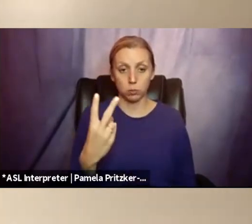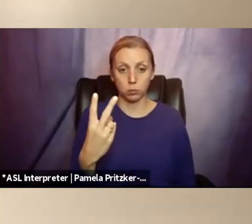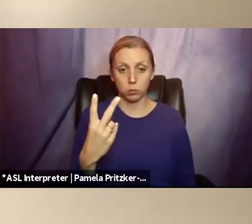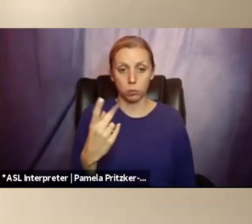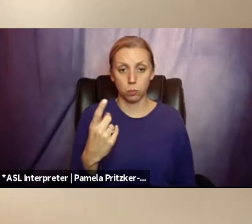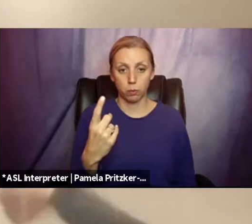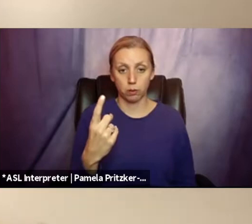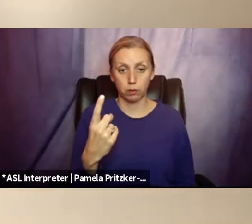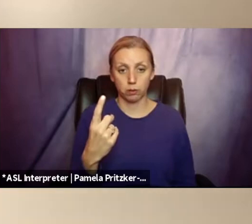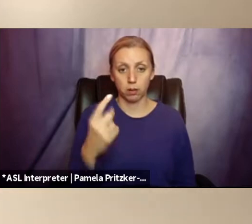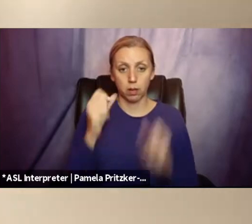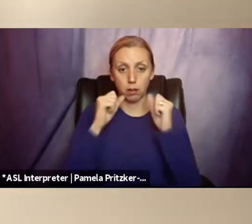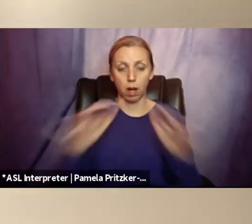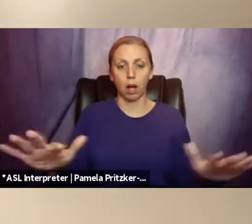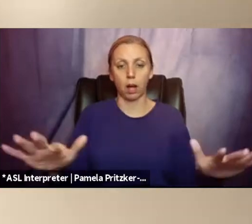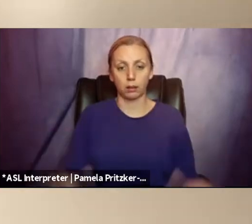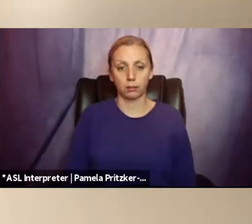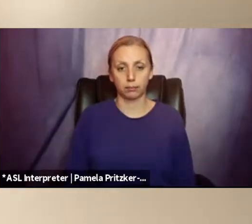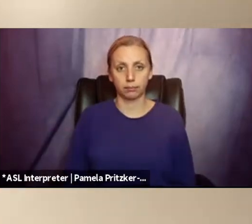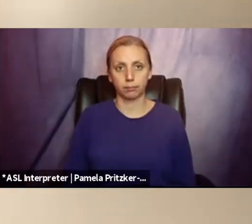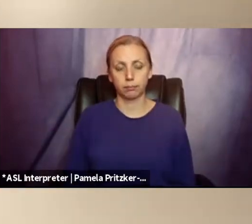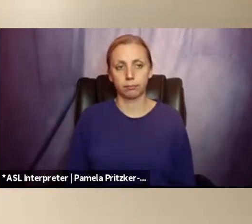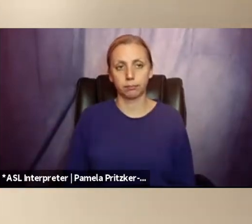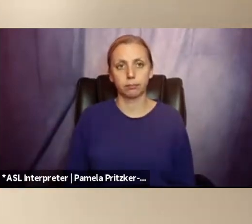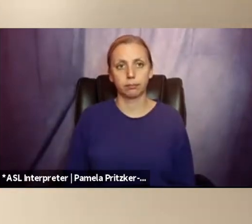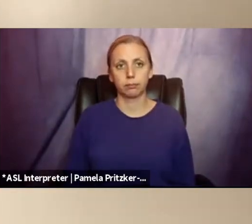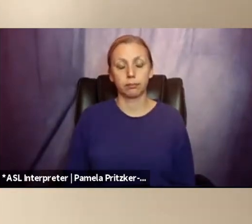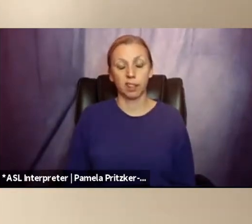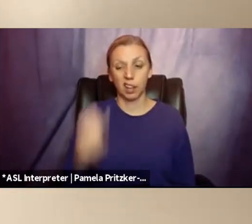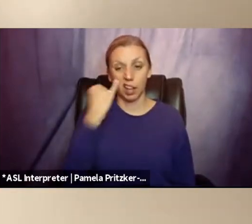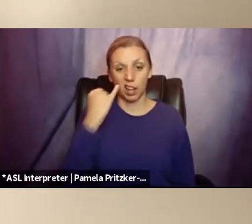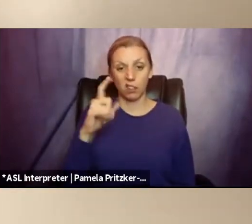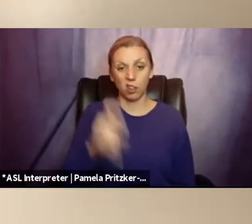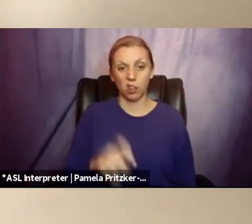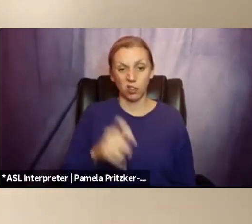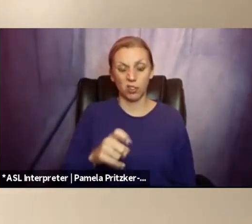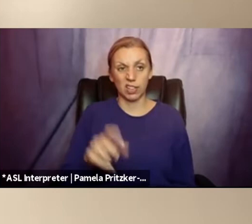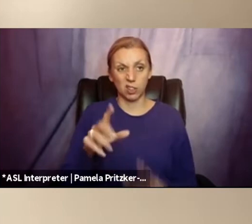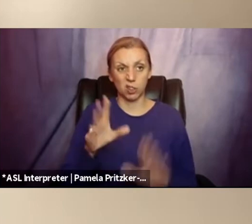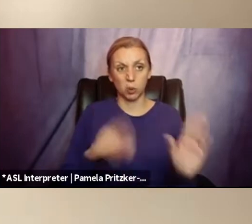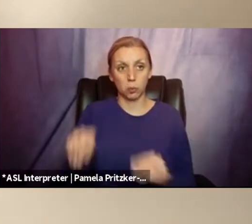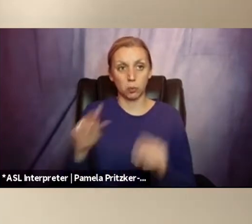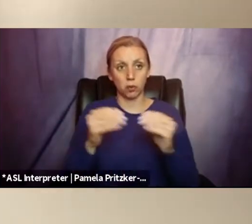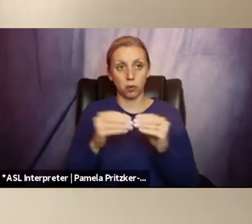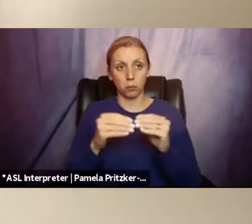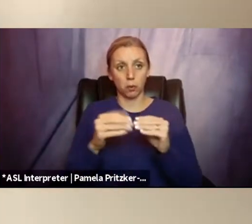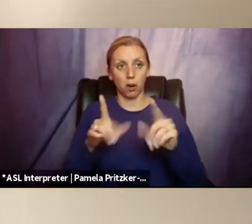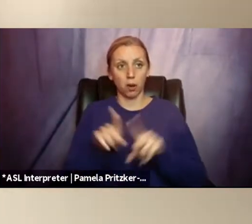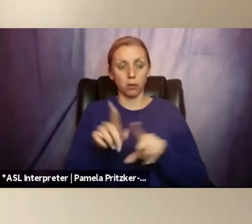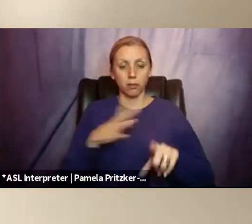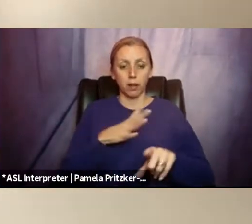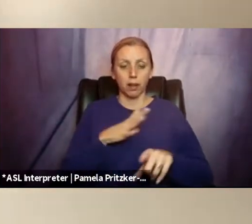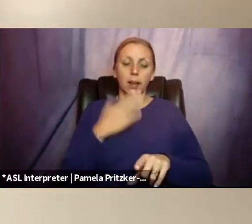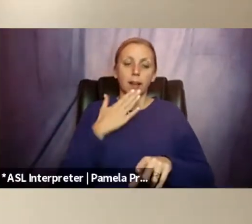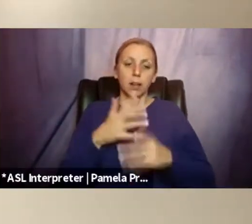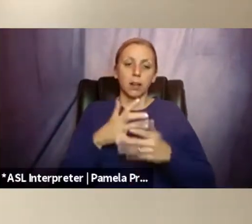2, 1. Ha! If you need to linger some other shakeouts, that's fine too. Thank you so much